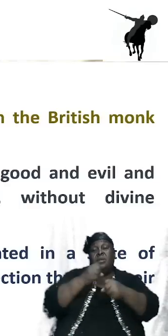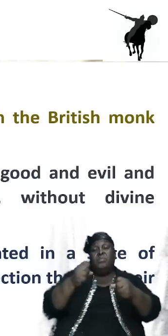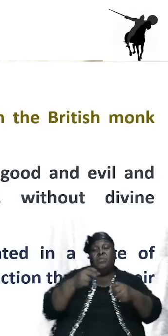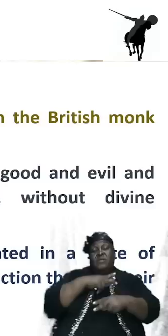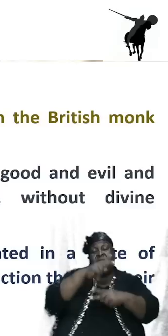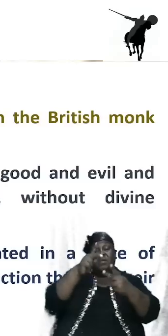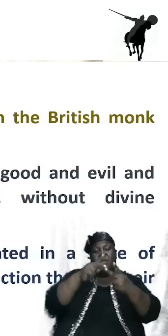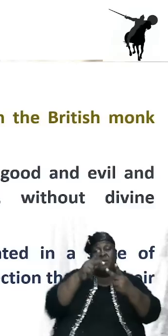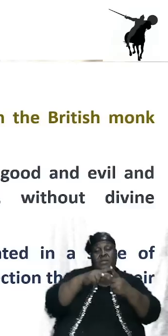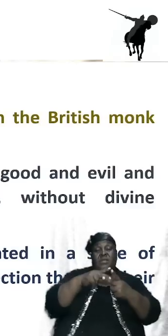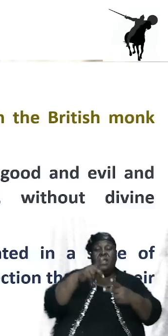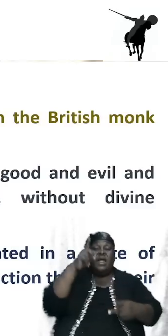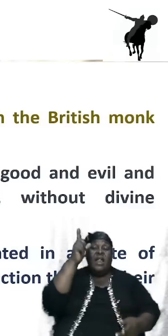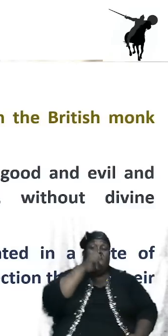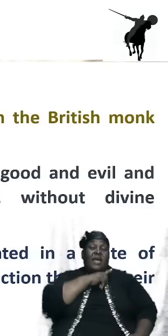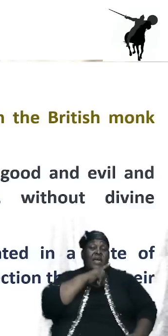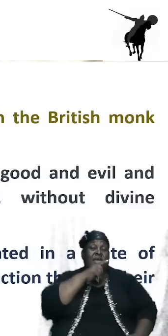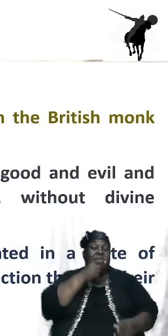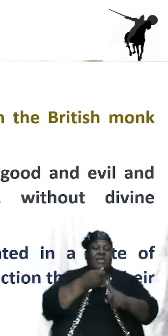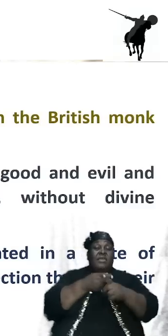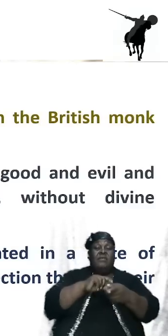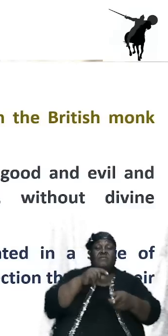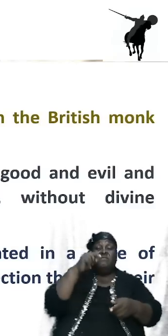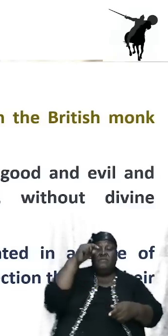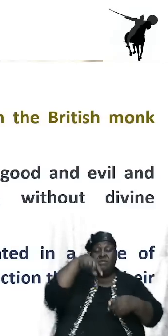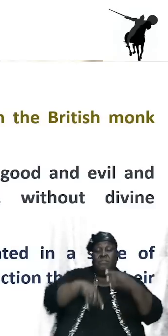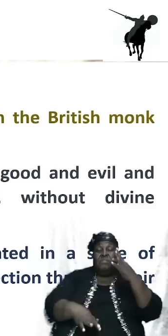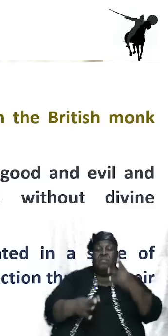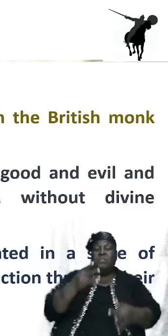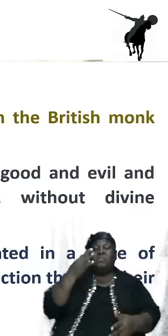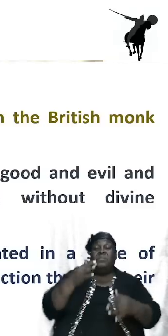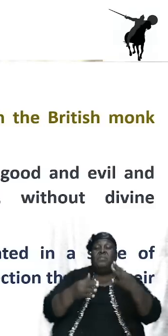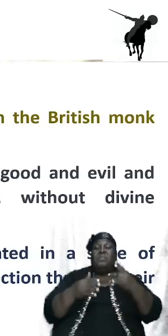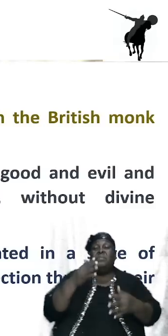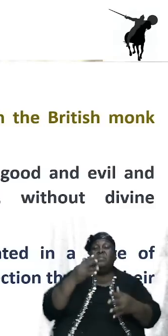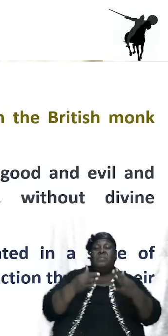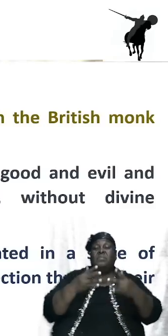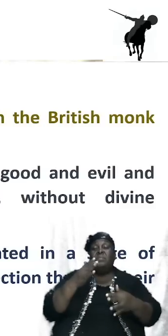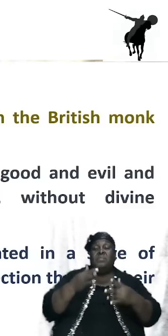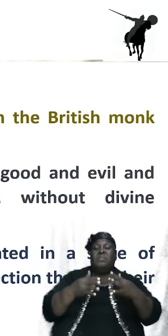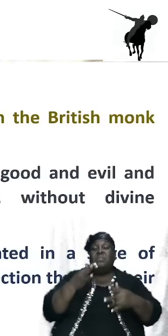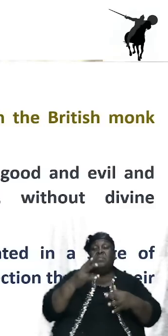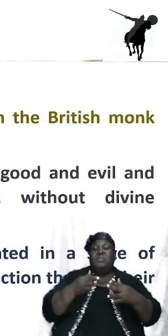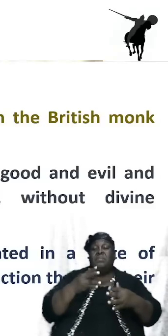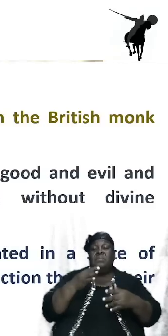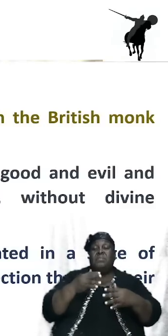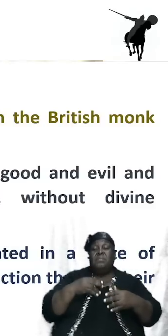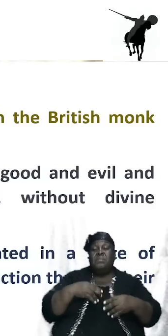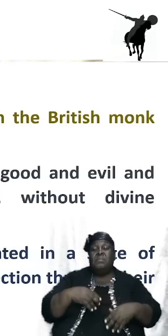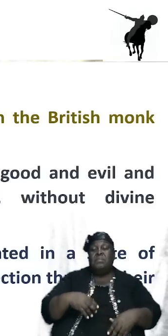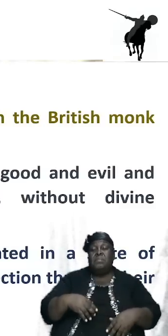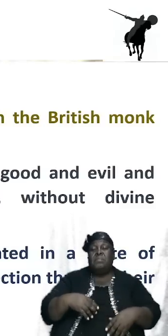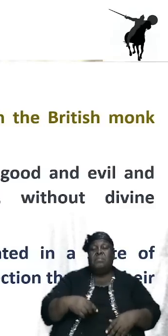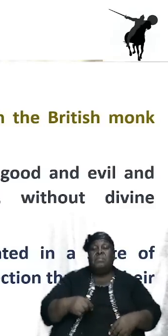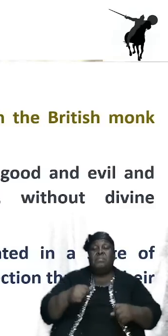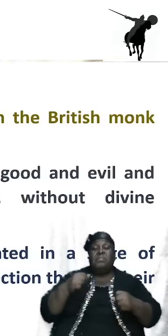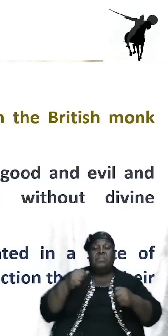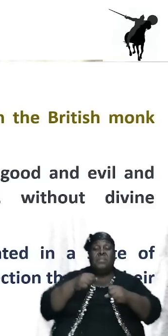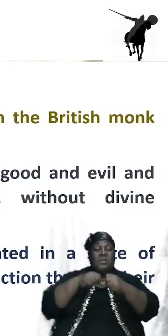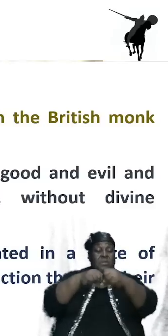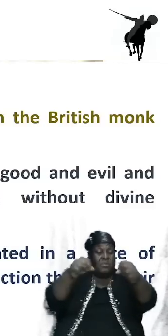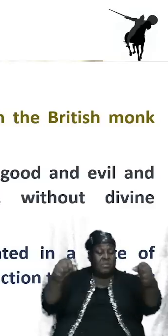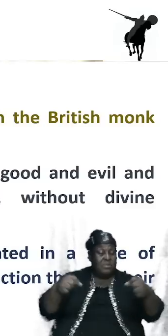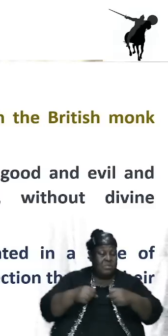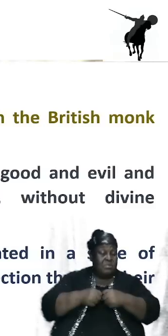lie again from hell. Amen. Because guess what? The Bible says that we were born in sin and we were shaped